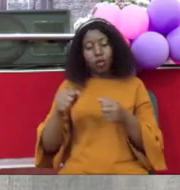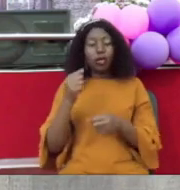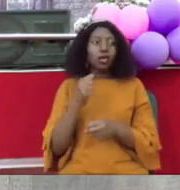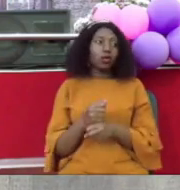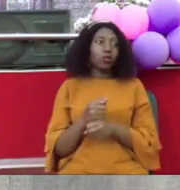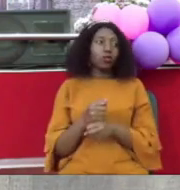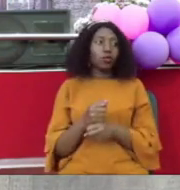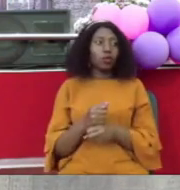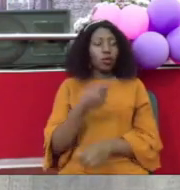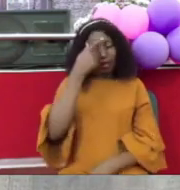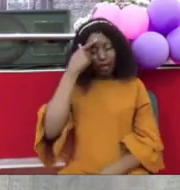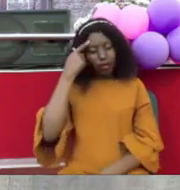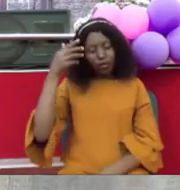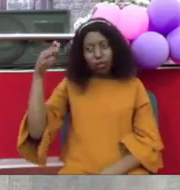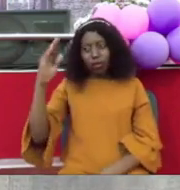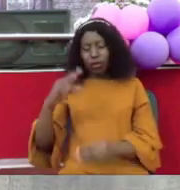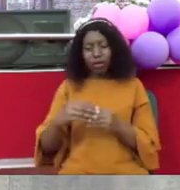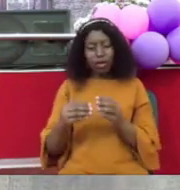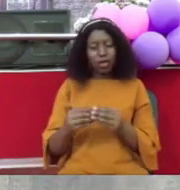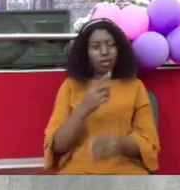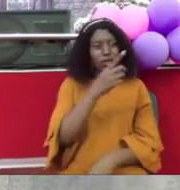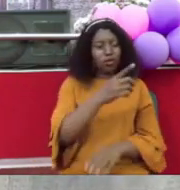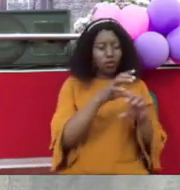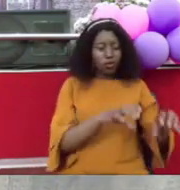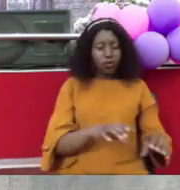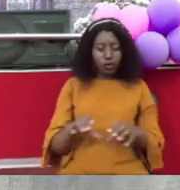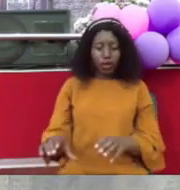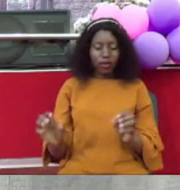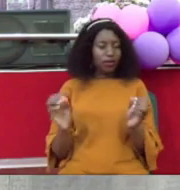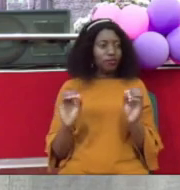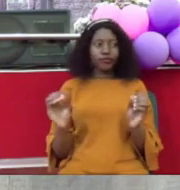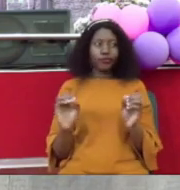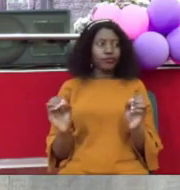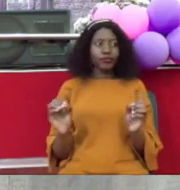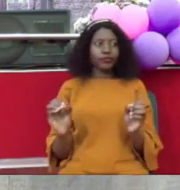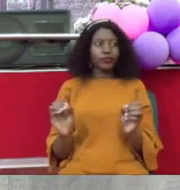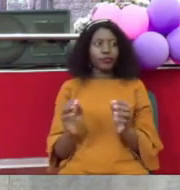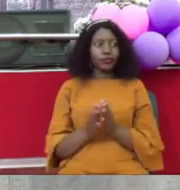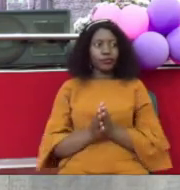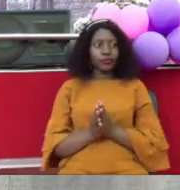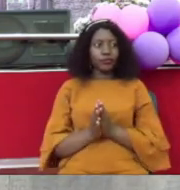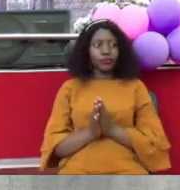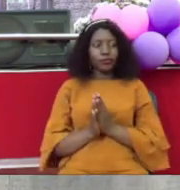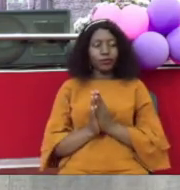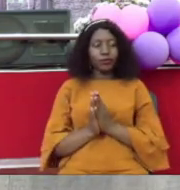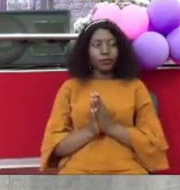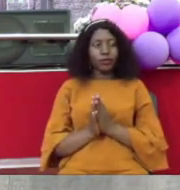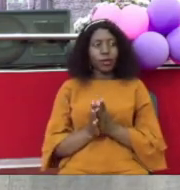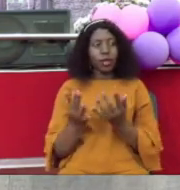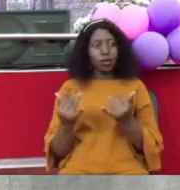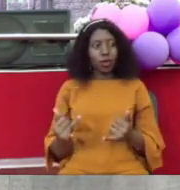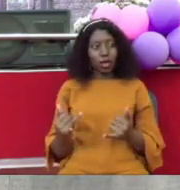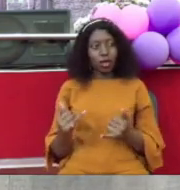not create you to suffer. He doesn't want you to be tormented. Mungu hataki hakukuumba ukaweze kuumia ama kuumizwa. So find out and